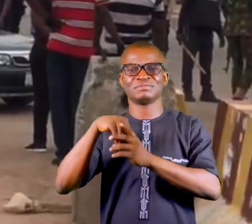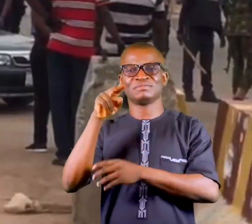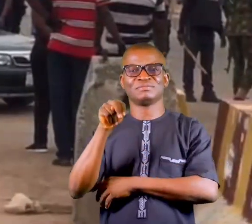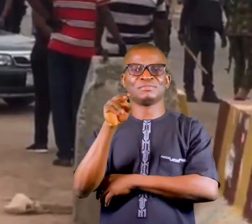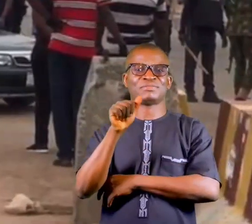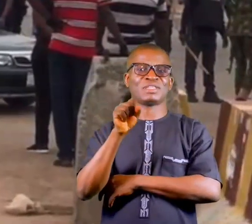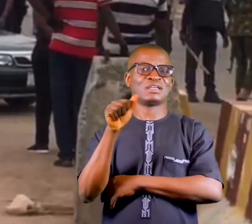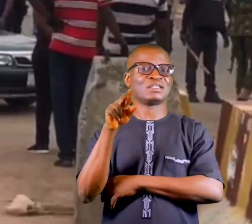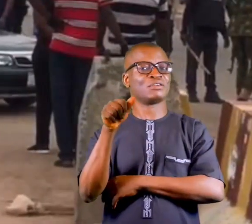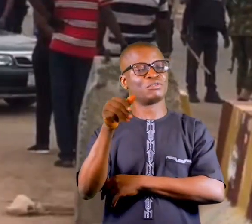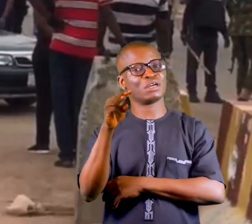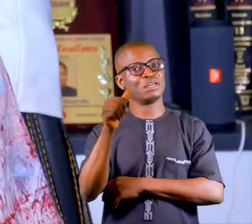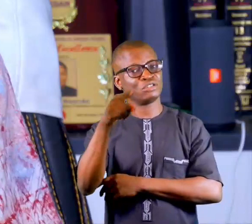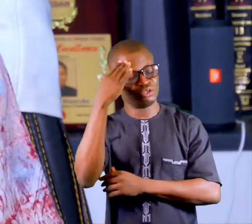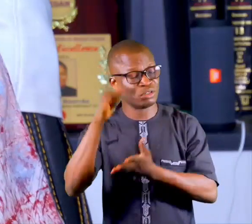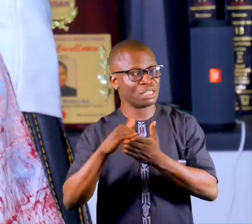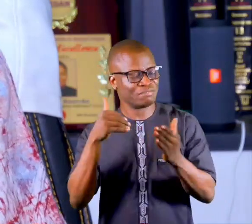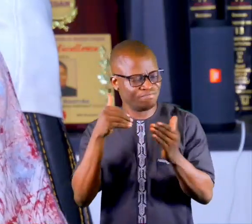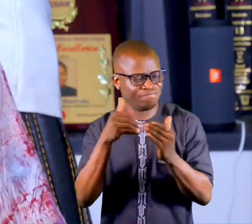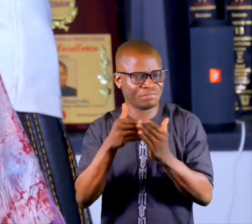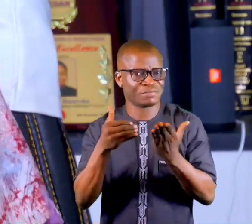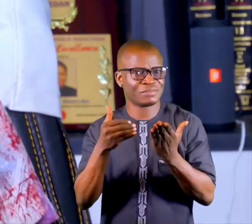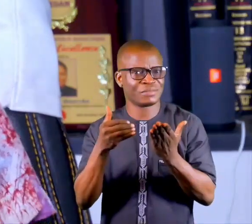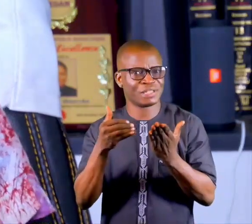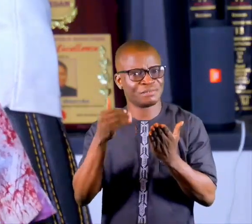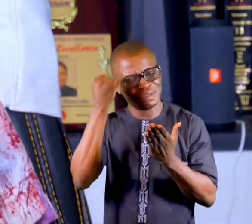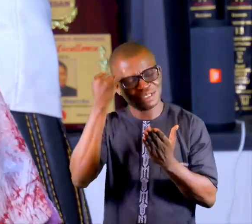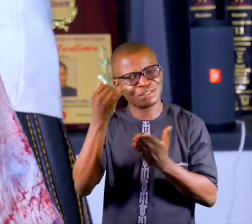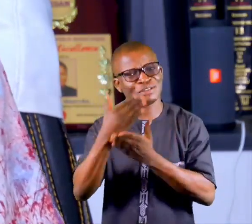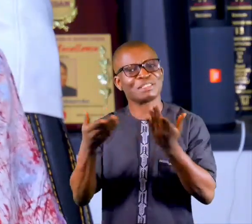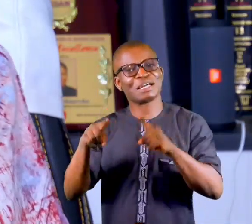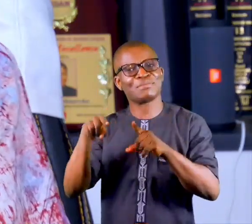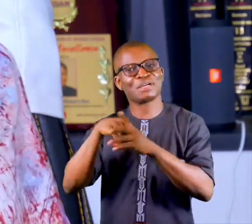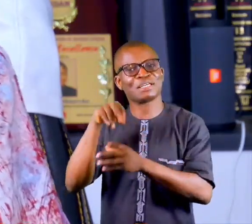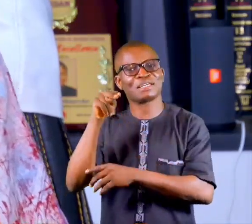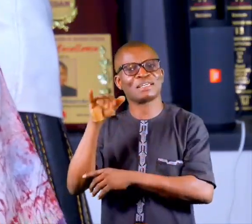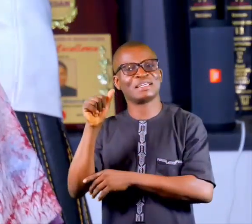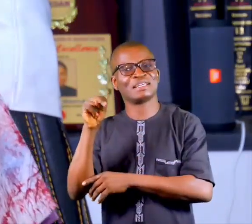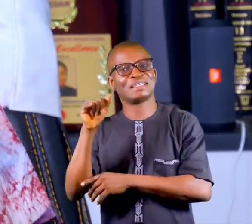between FCT and Nasarawa. Just because it happened in Nyanya, we'll say, oh, sorry, we can't